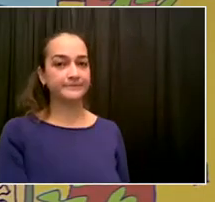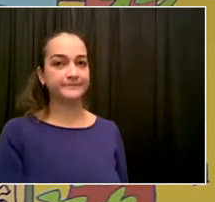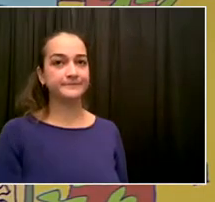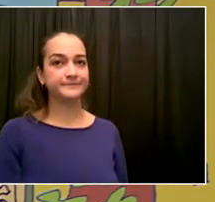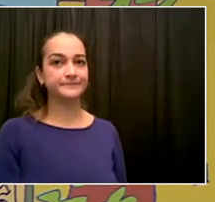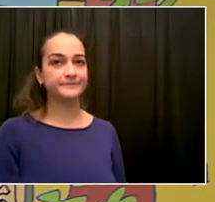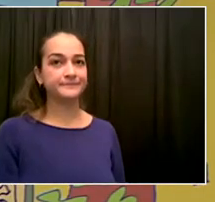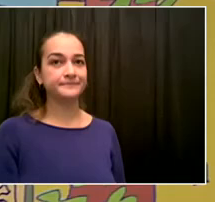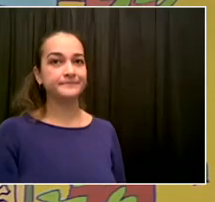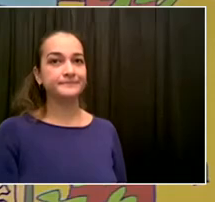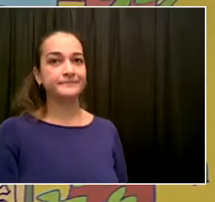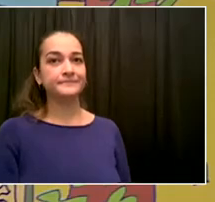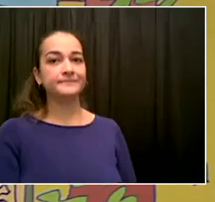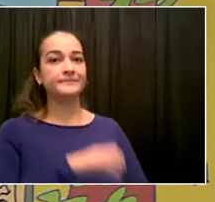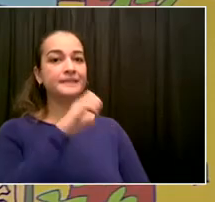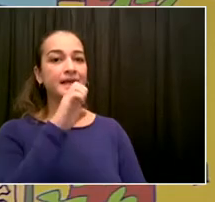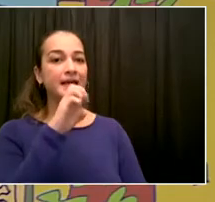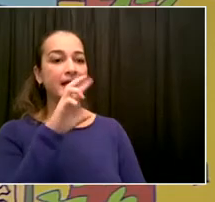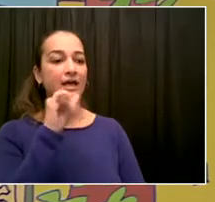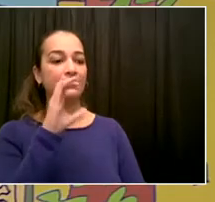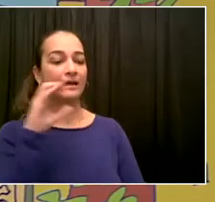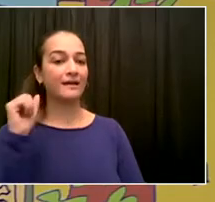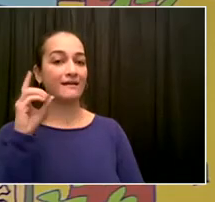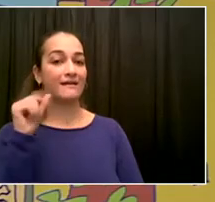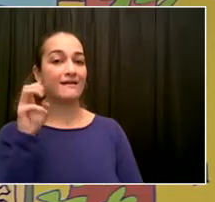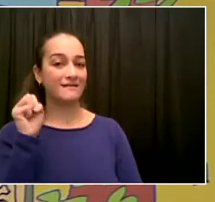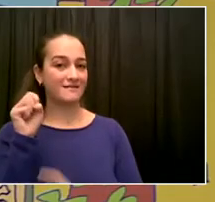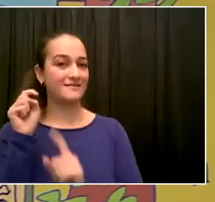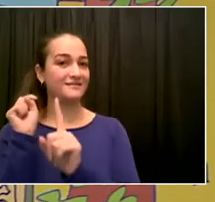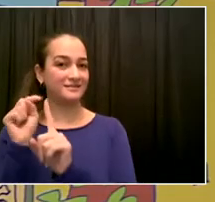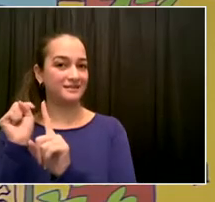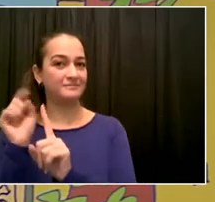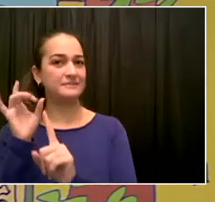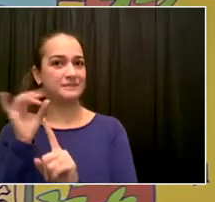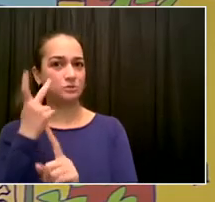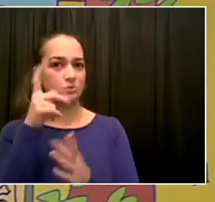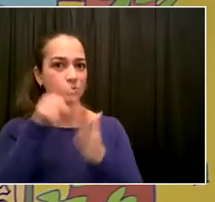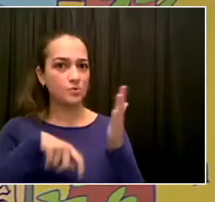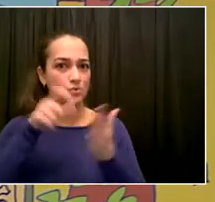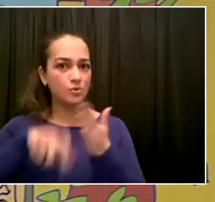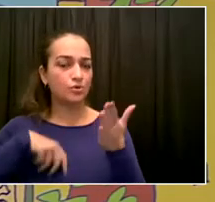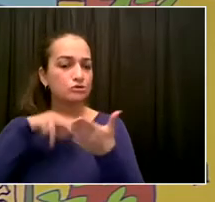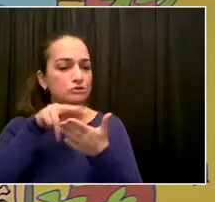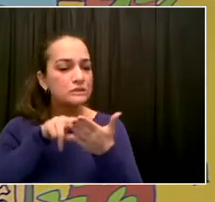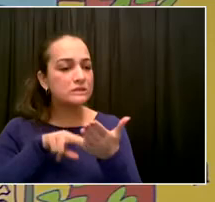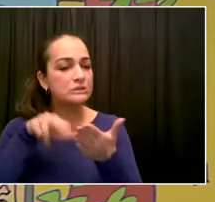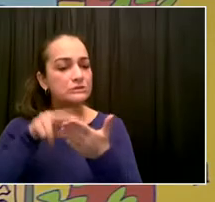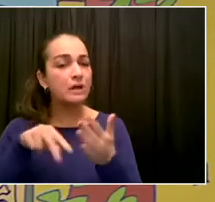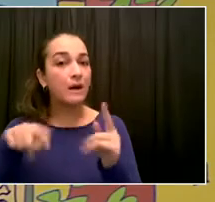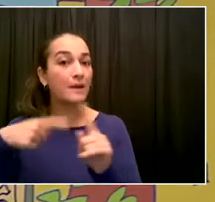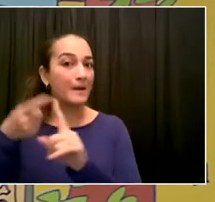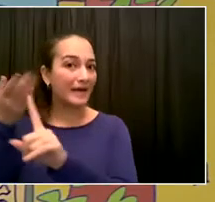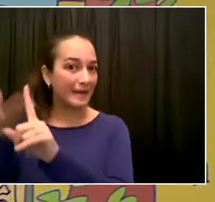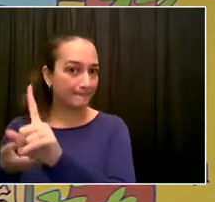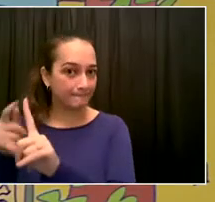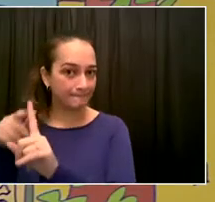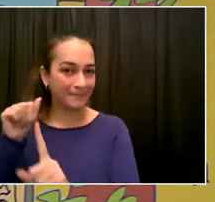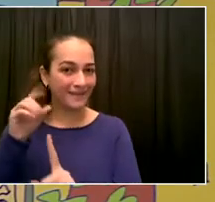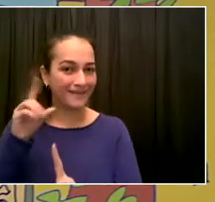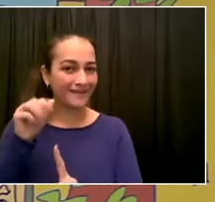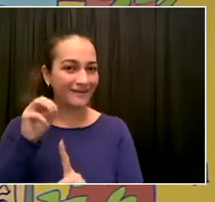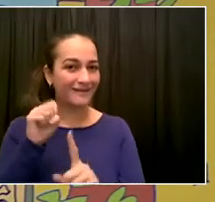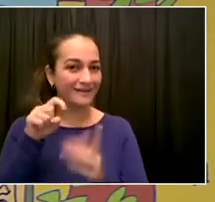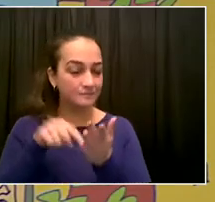and what kind of mayor he'll be. And the kind of overwhelming reaction from people quoted is, wow, it's so nice that we finally have a mayor who's charming